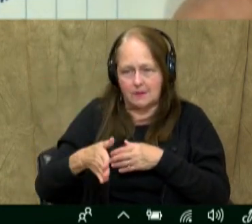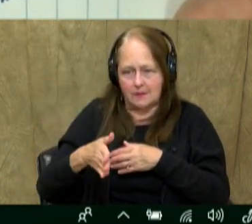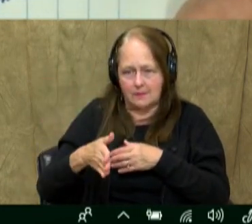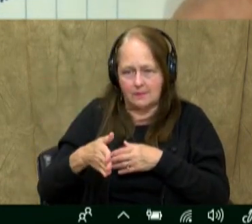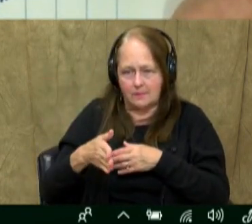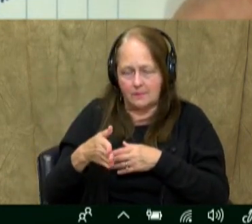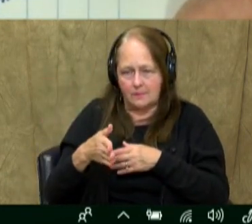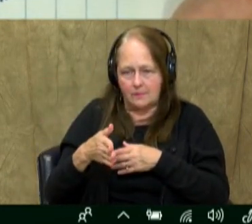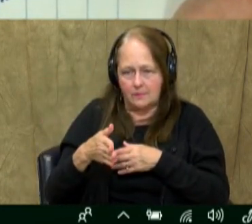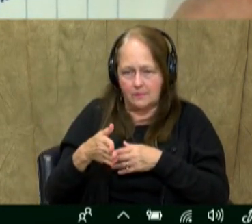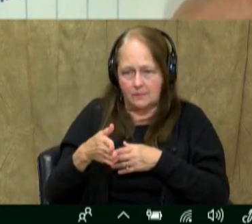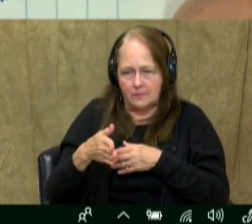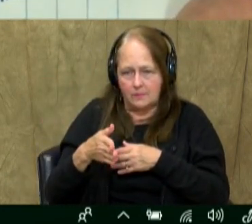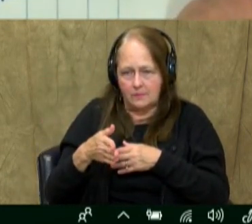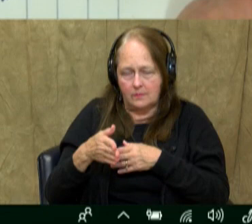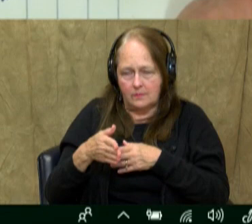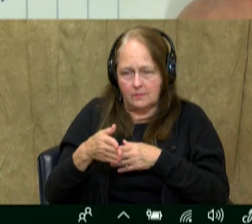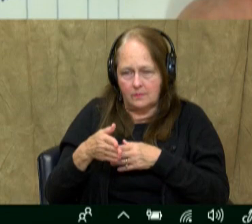So